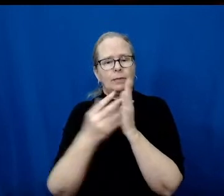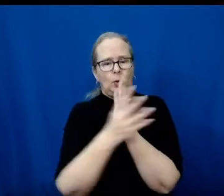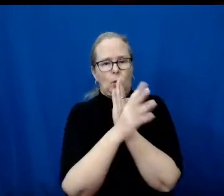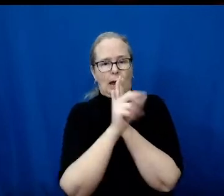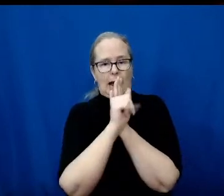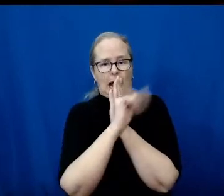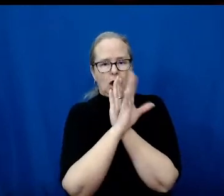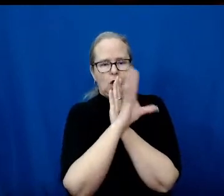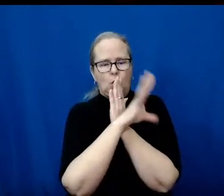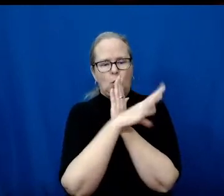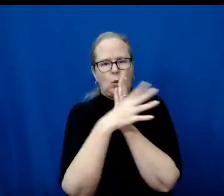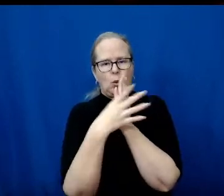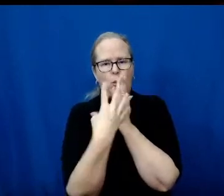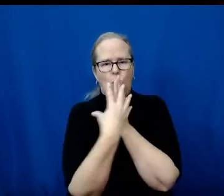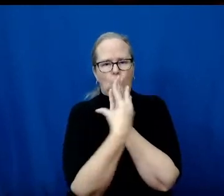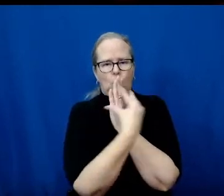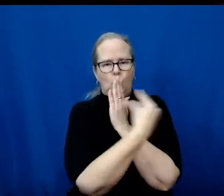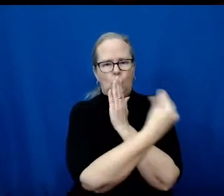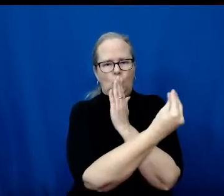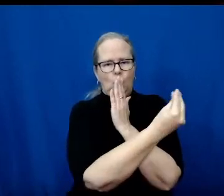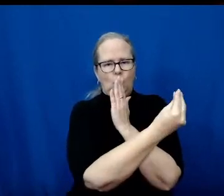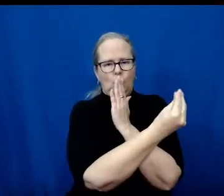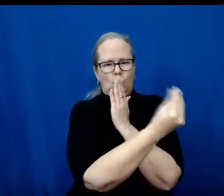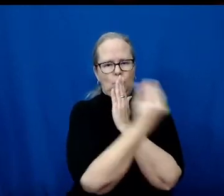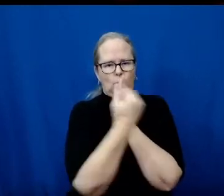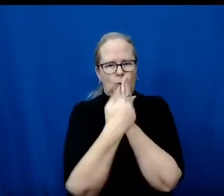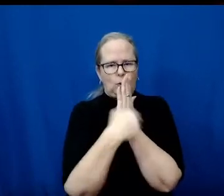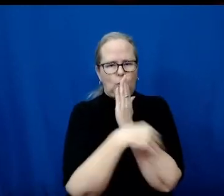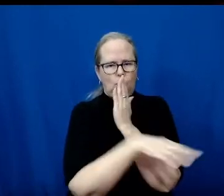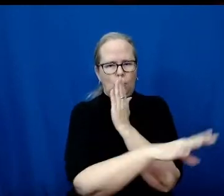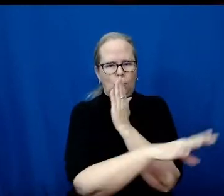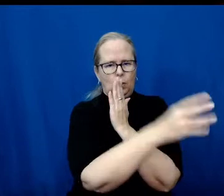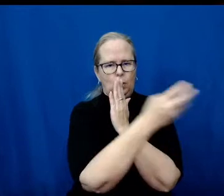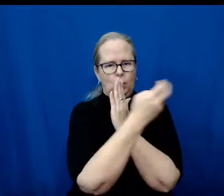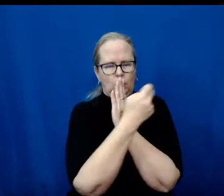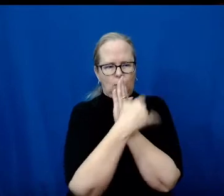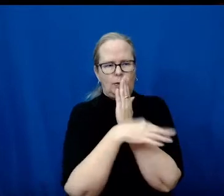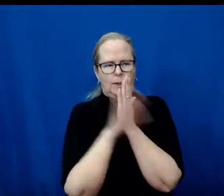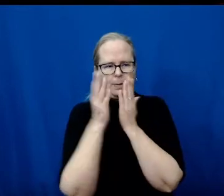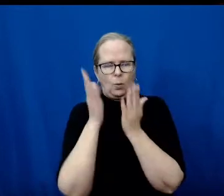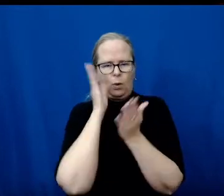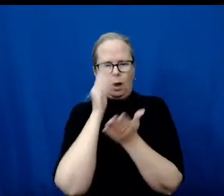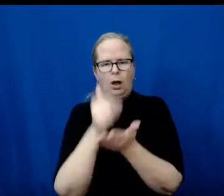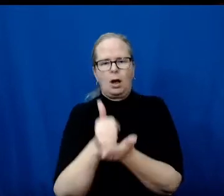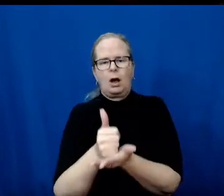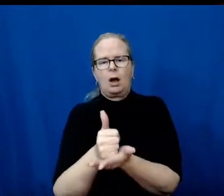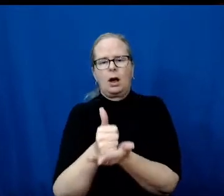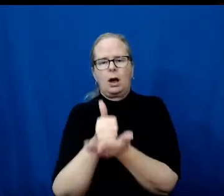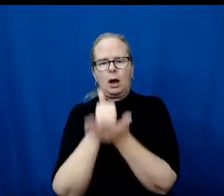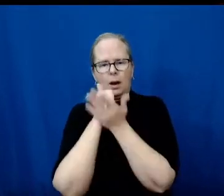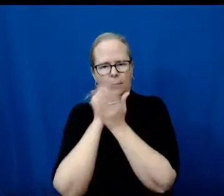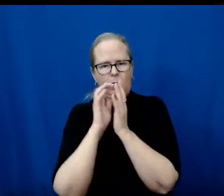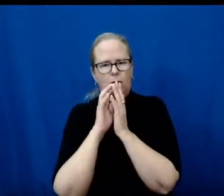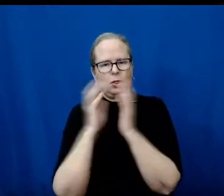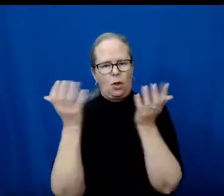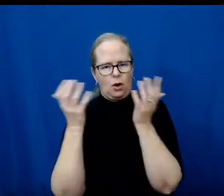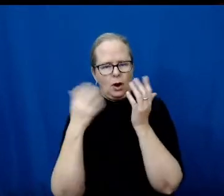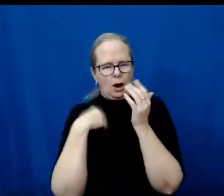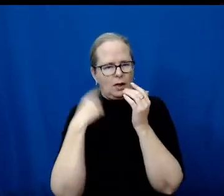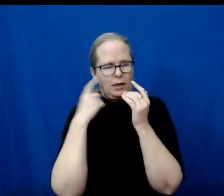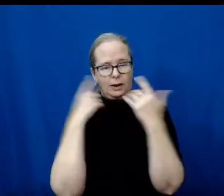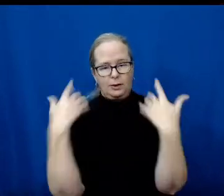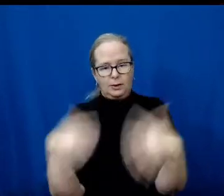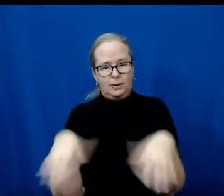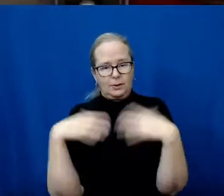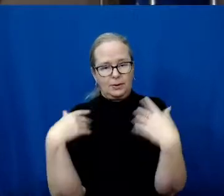really helpful. So yeah, I mean, I think it's a great execution and applaud it. I